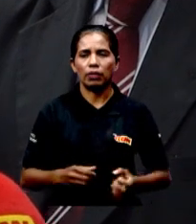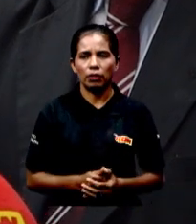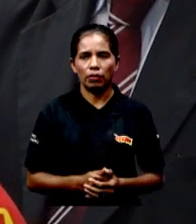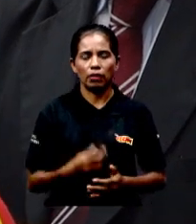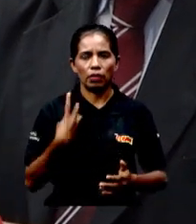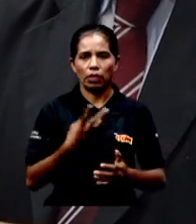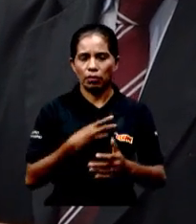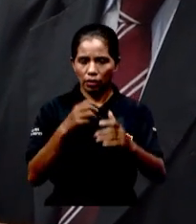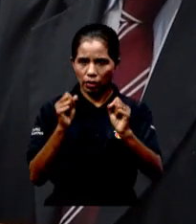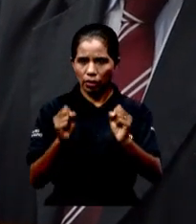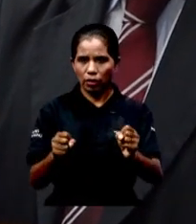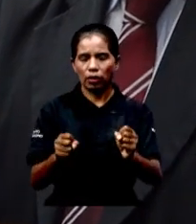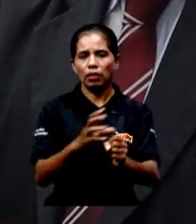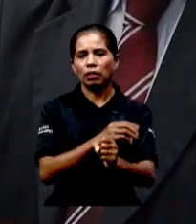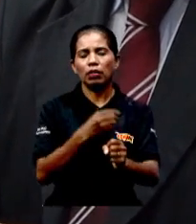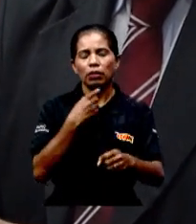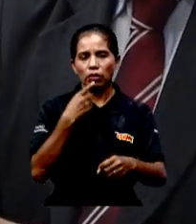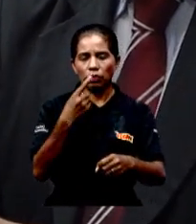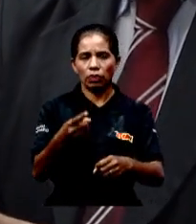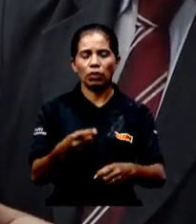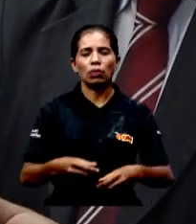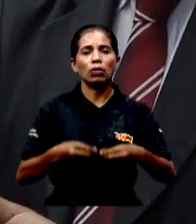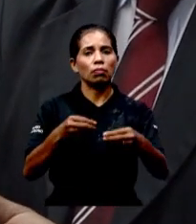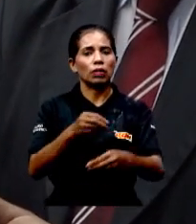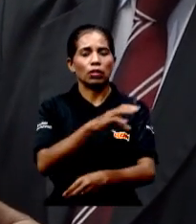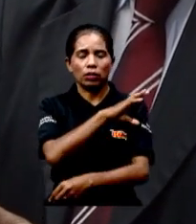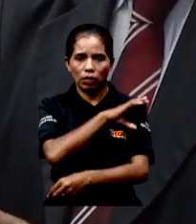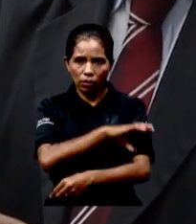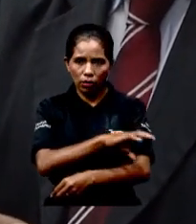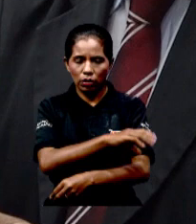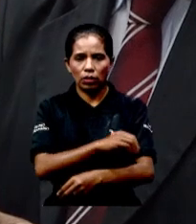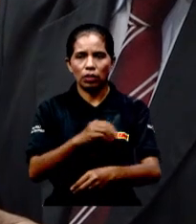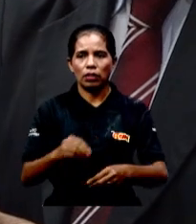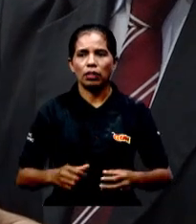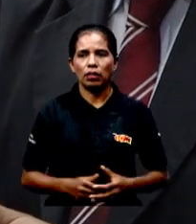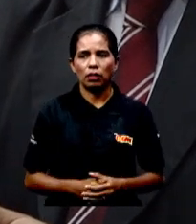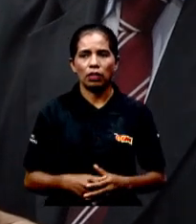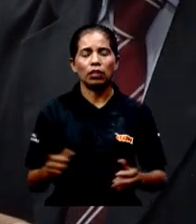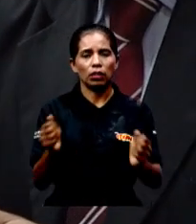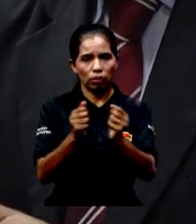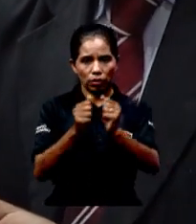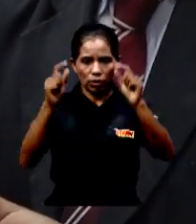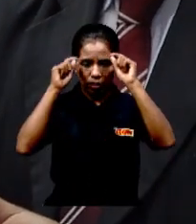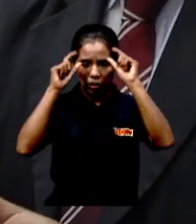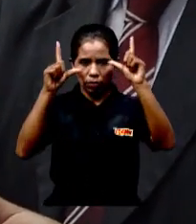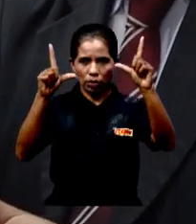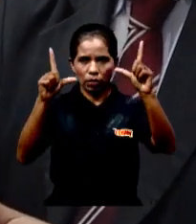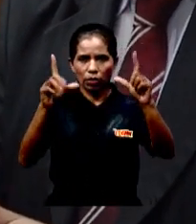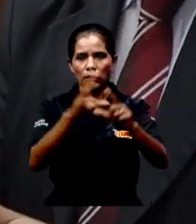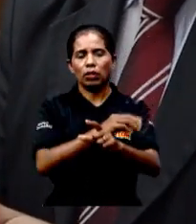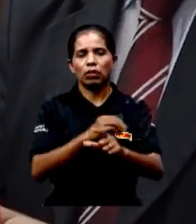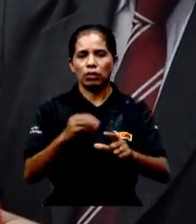of and also energy security. We will be working on those areas with Timor-Leste, so